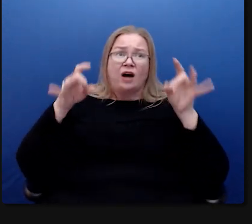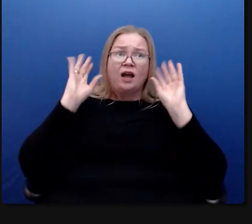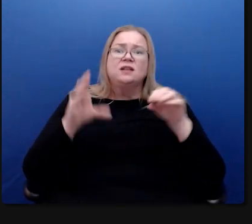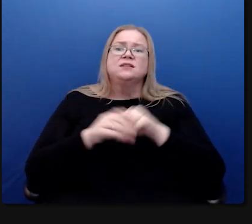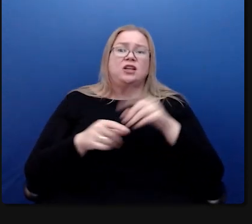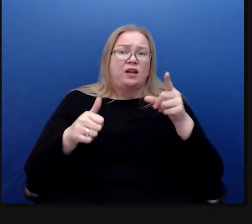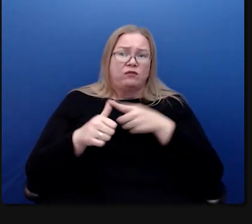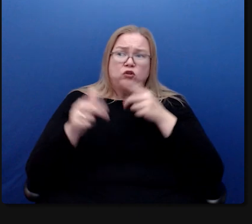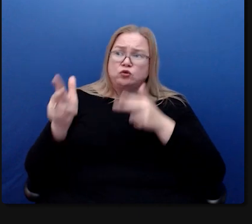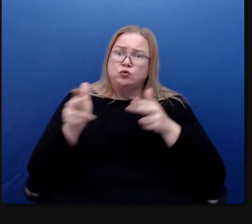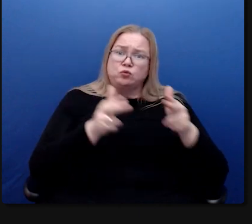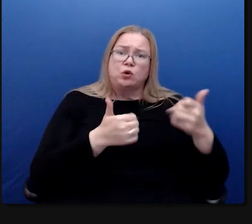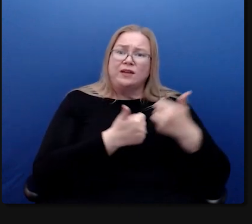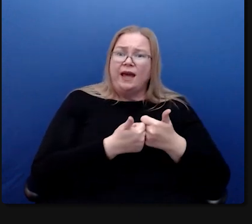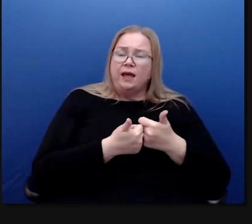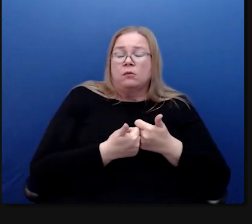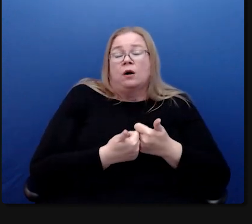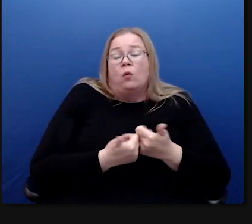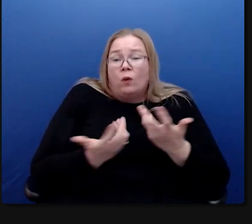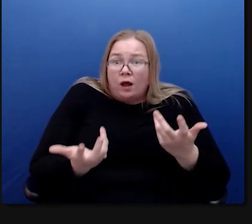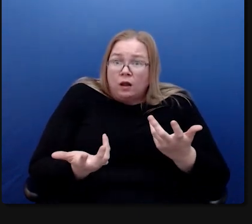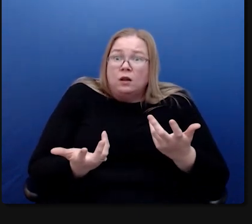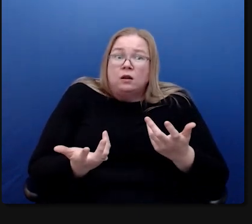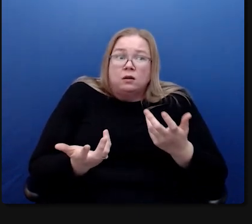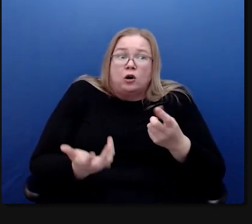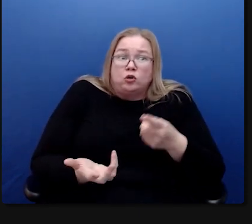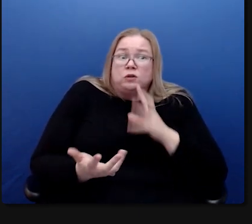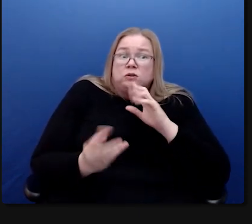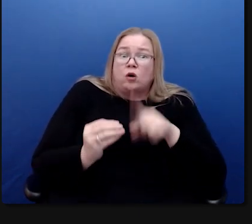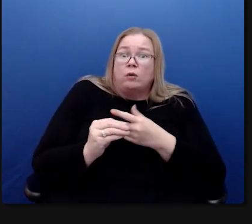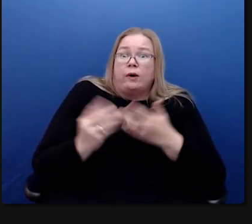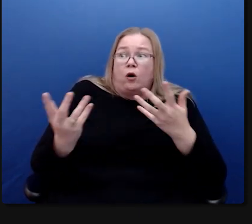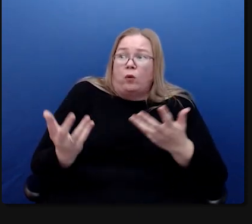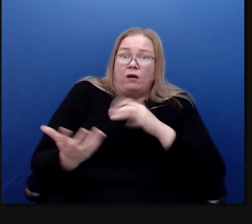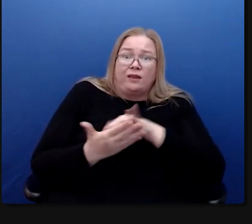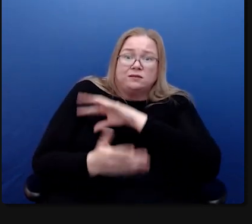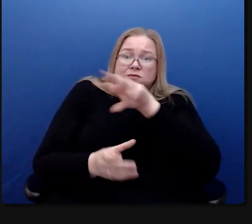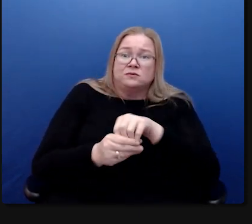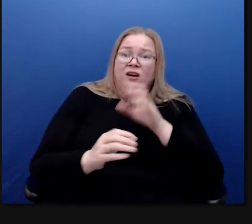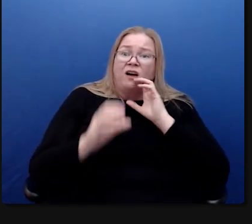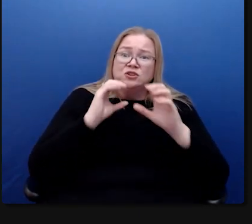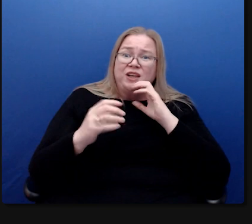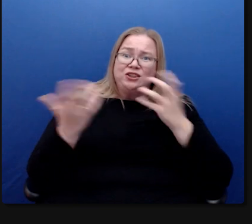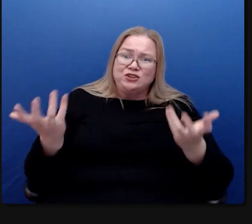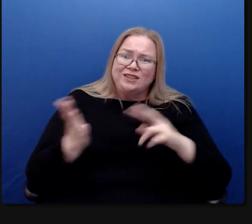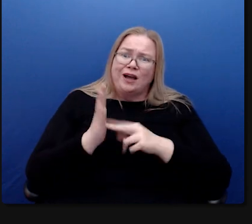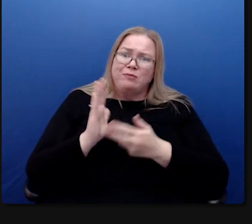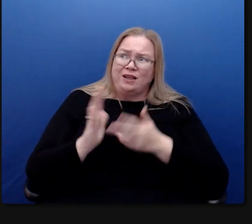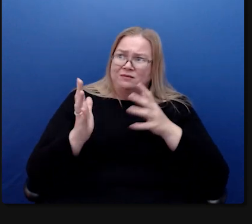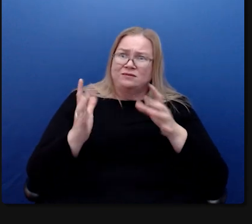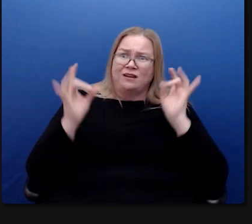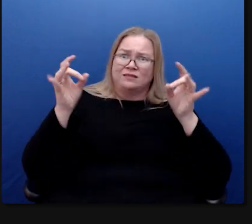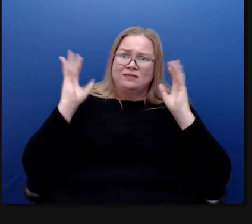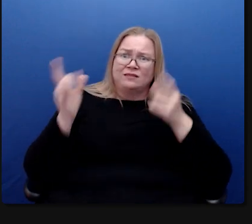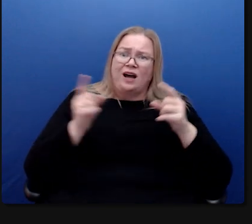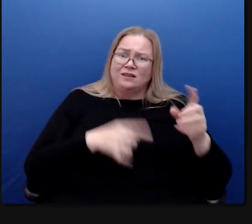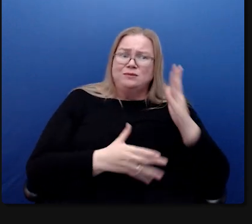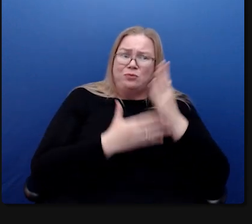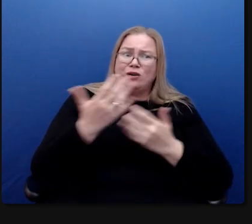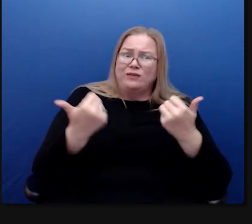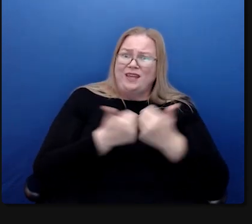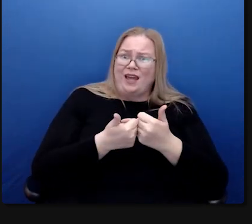They also have different needs as in public chat versus private chat. They might want to be more conservative